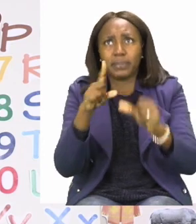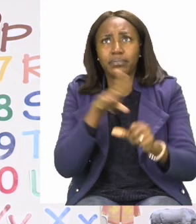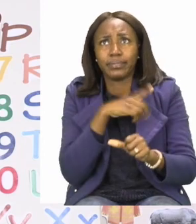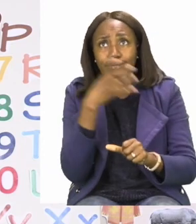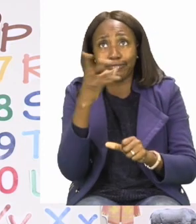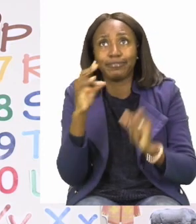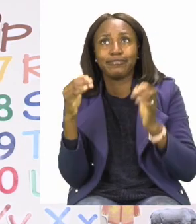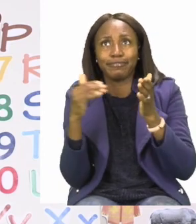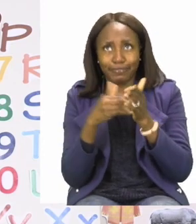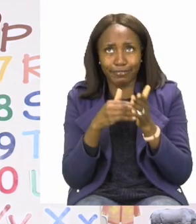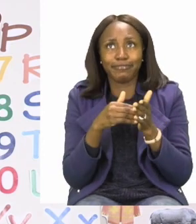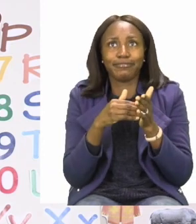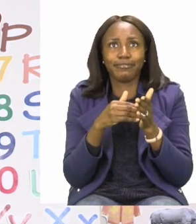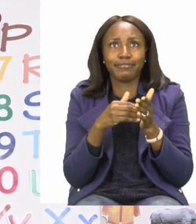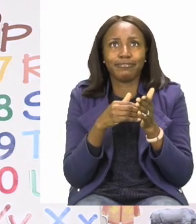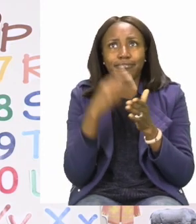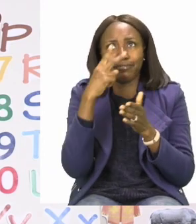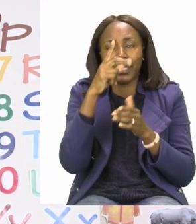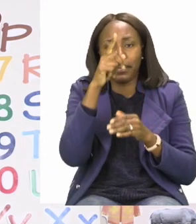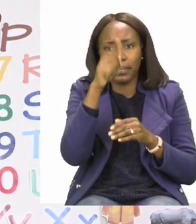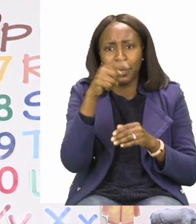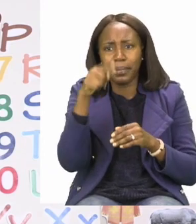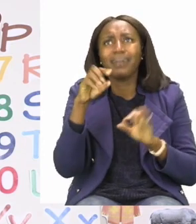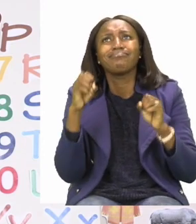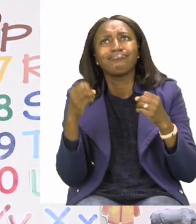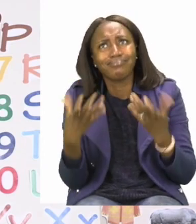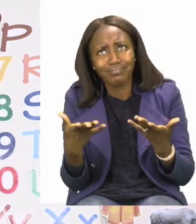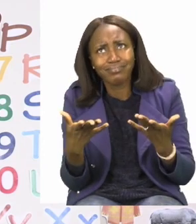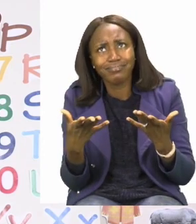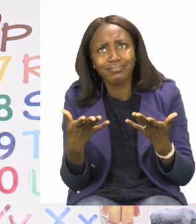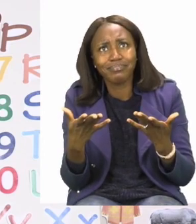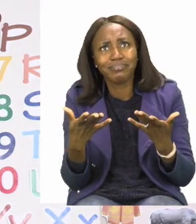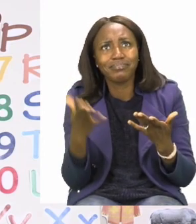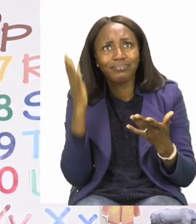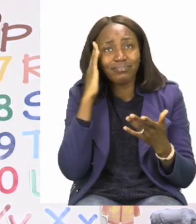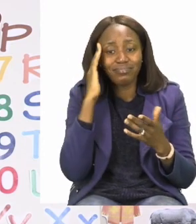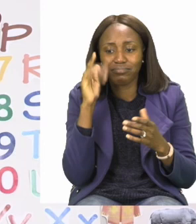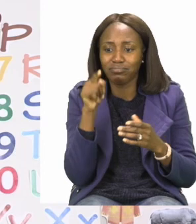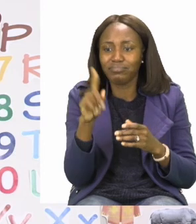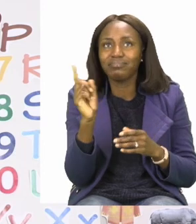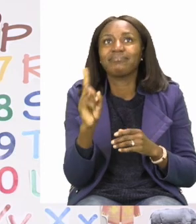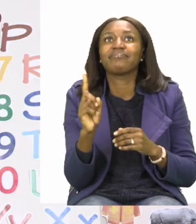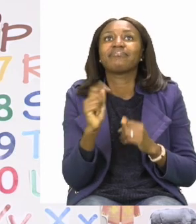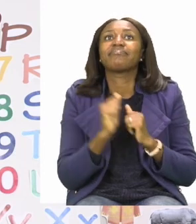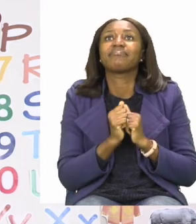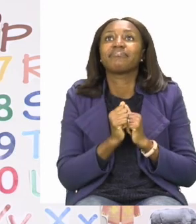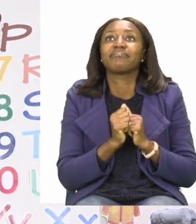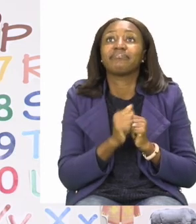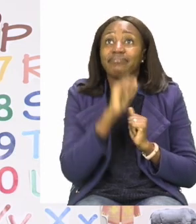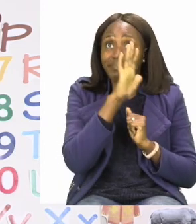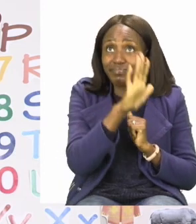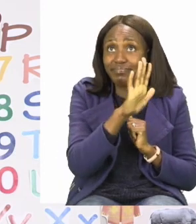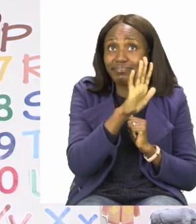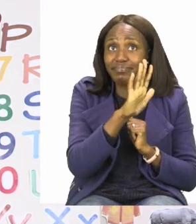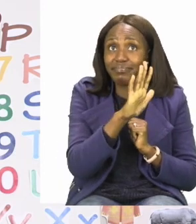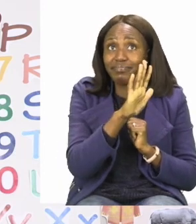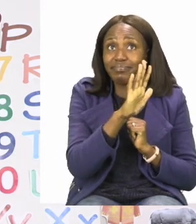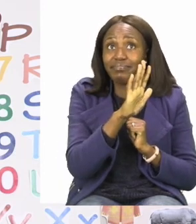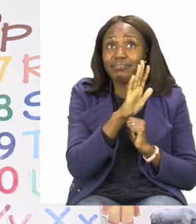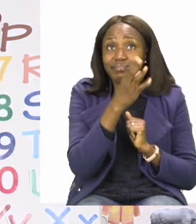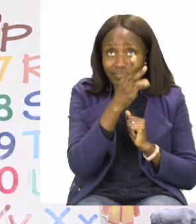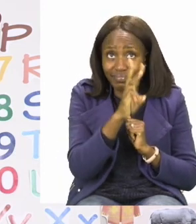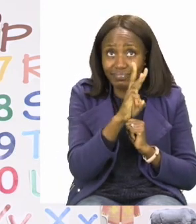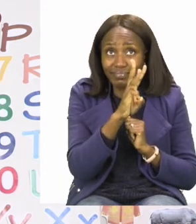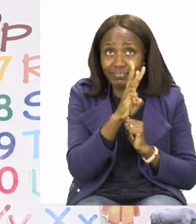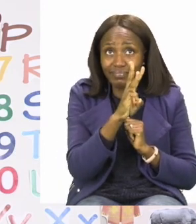that we will count our sticks and then write the answer. So 5 is already there. We say